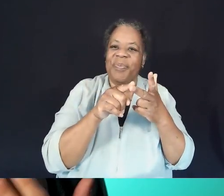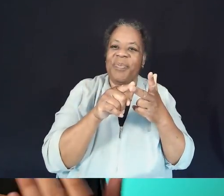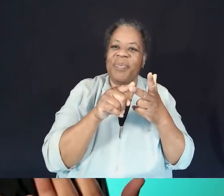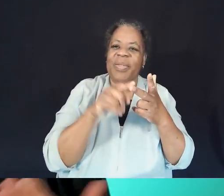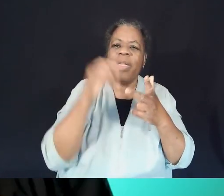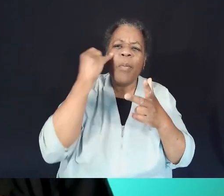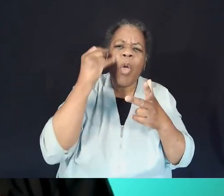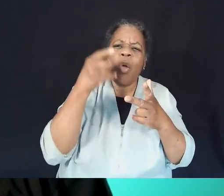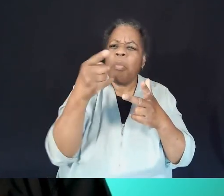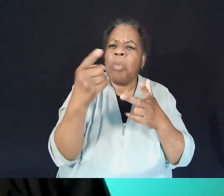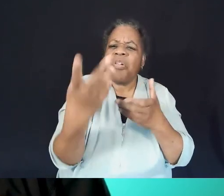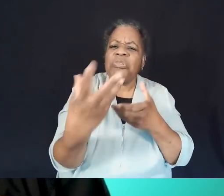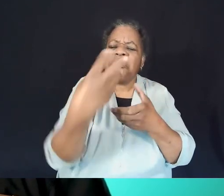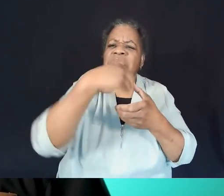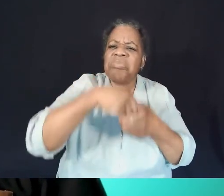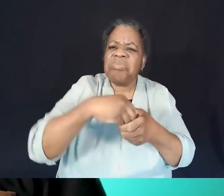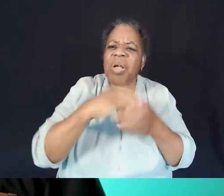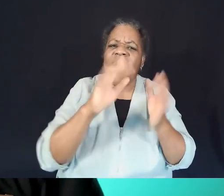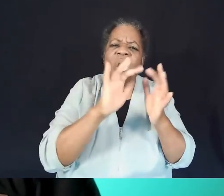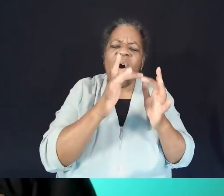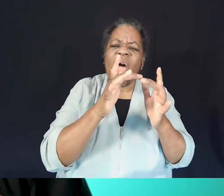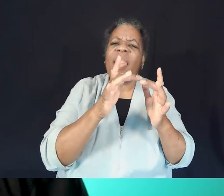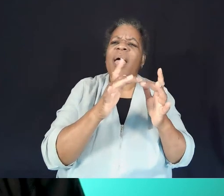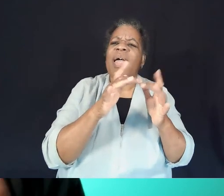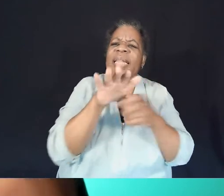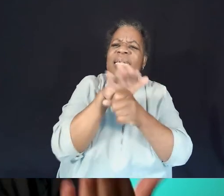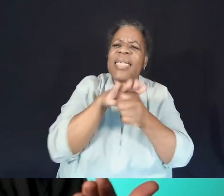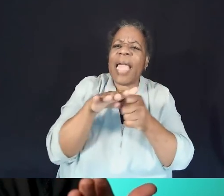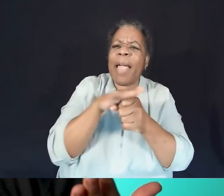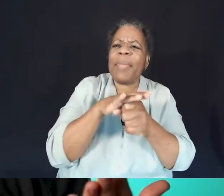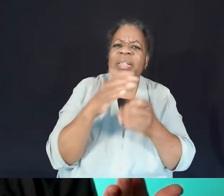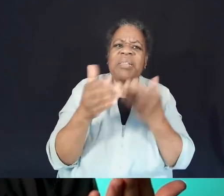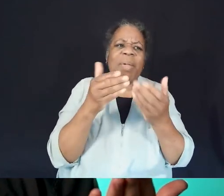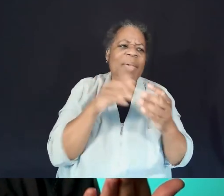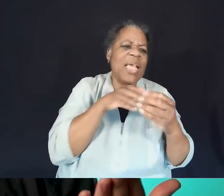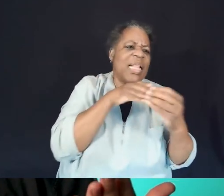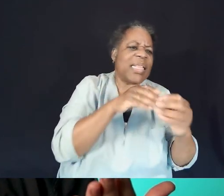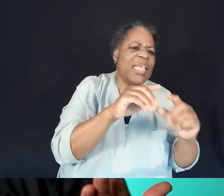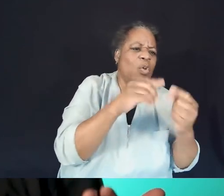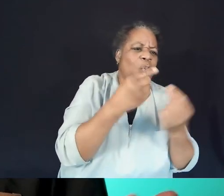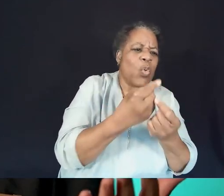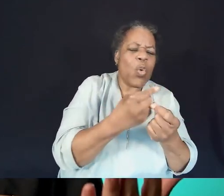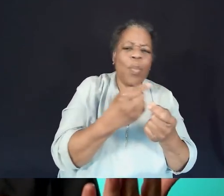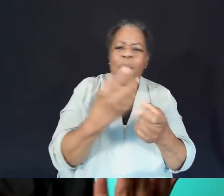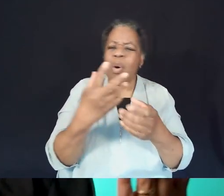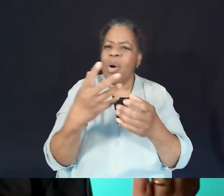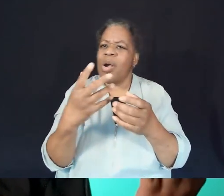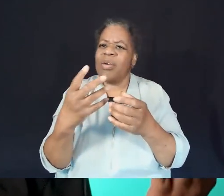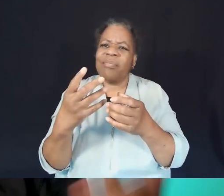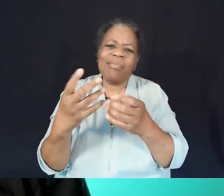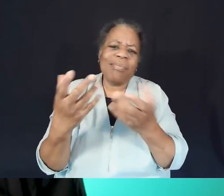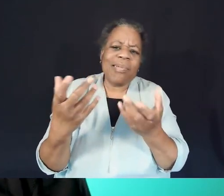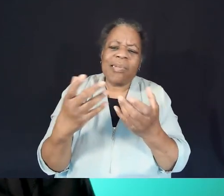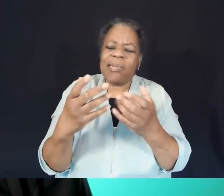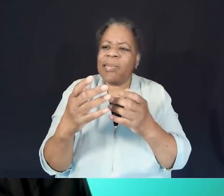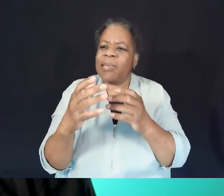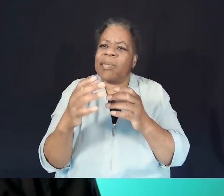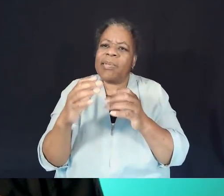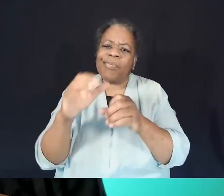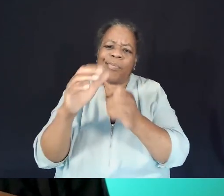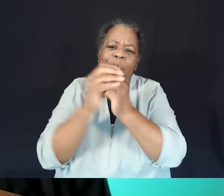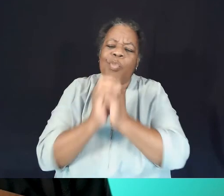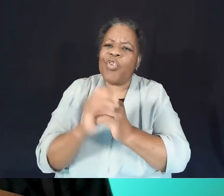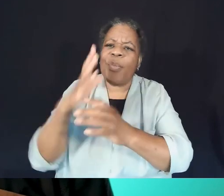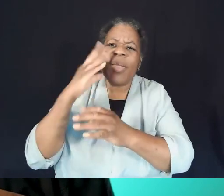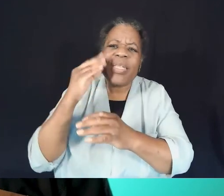us as our online campus takes shape, whether it's leading a group or a more interactive worship experience, or something else we can experiment with as we explore